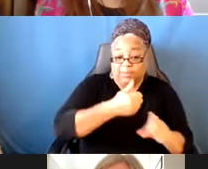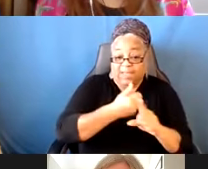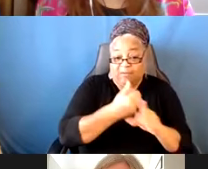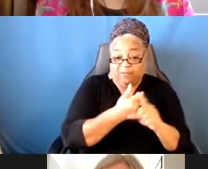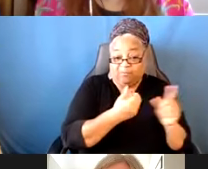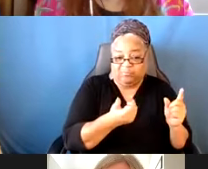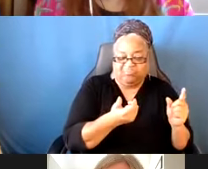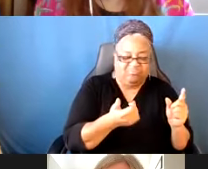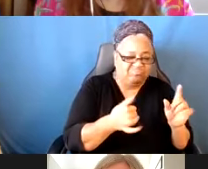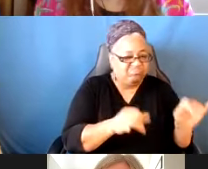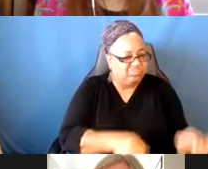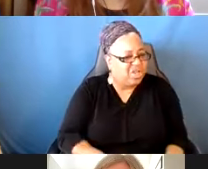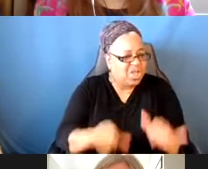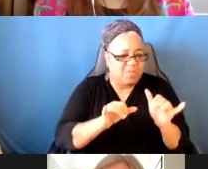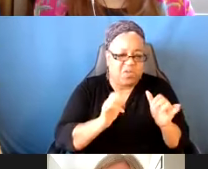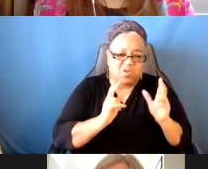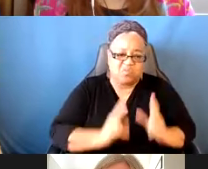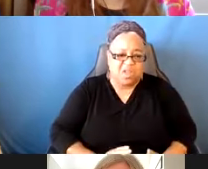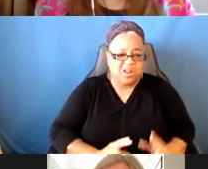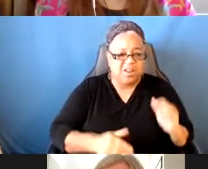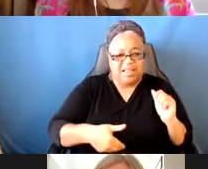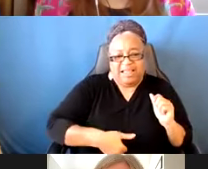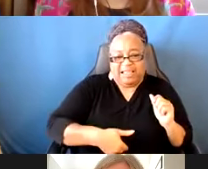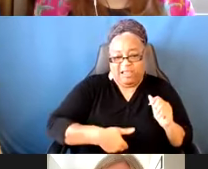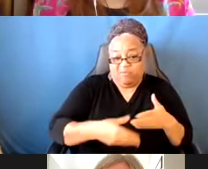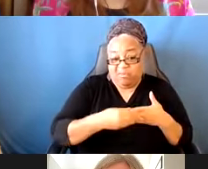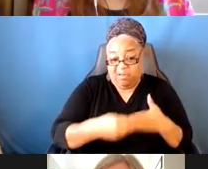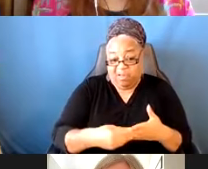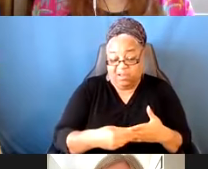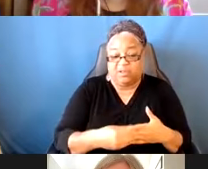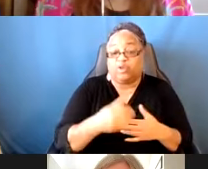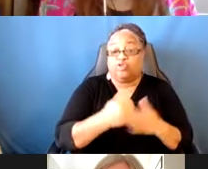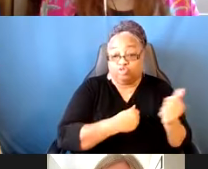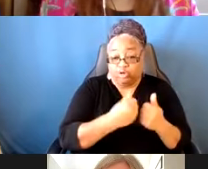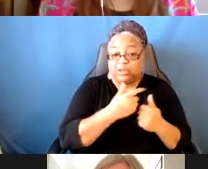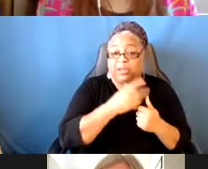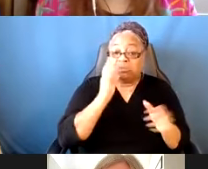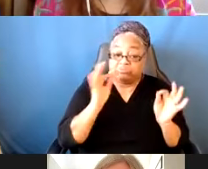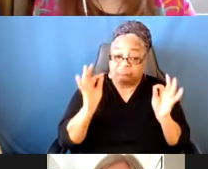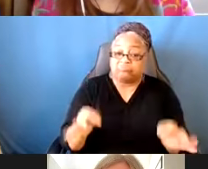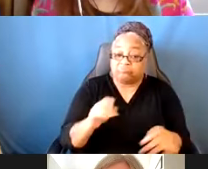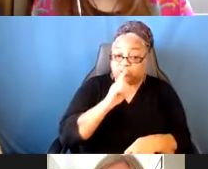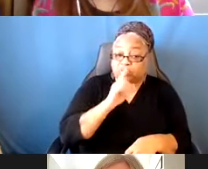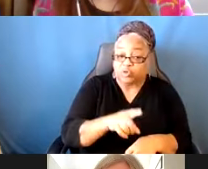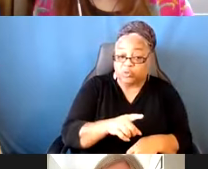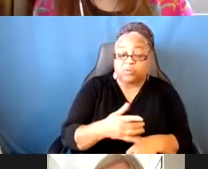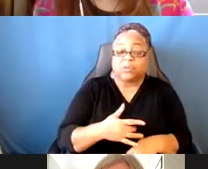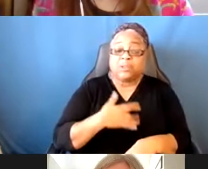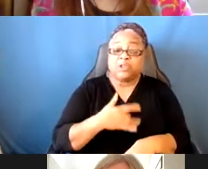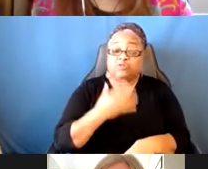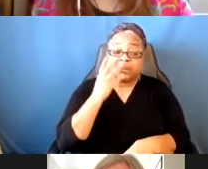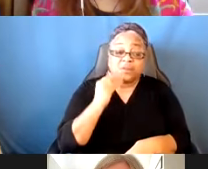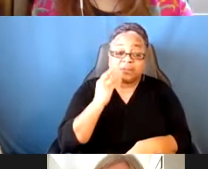common humanity, inner guidance, structure and certainty, sensory experiences,